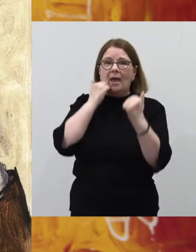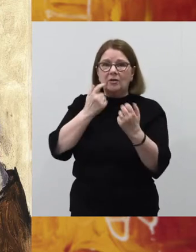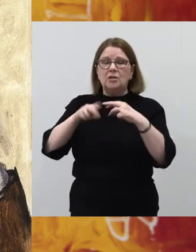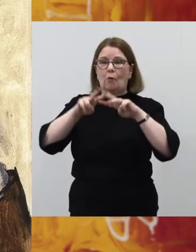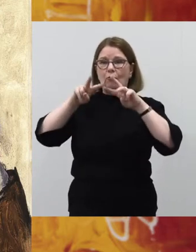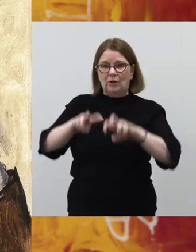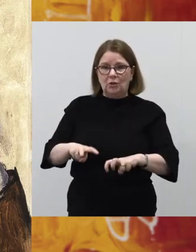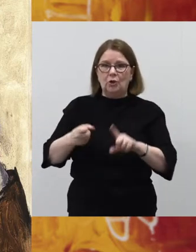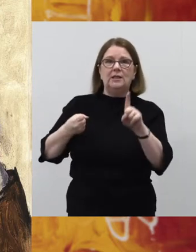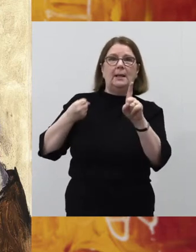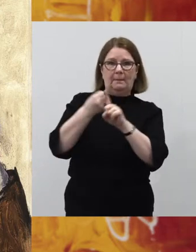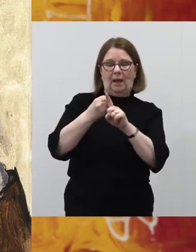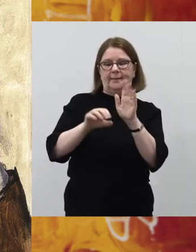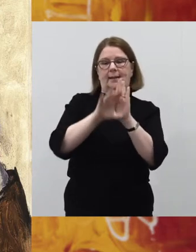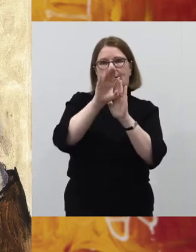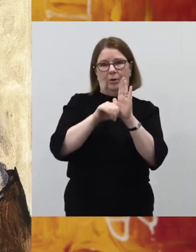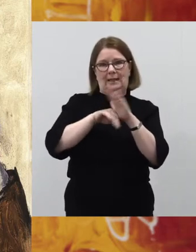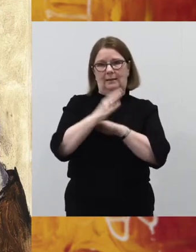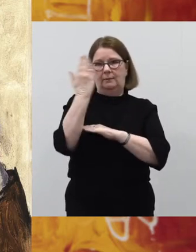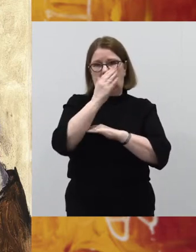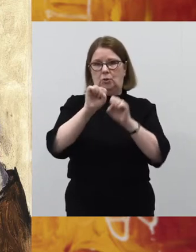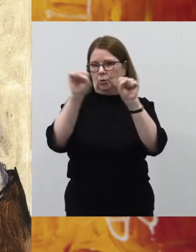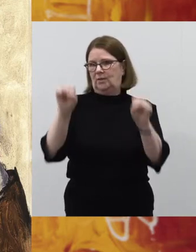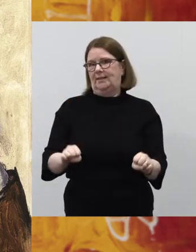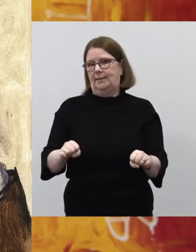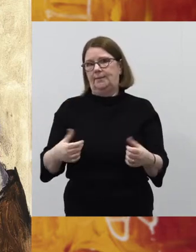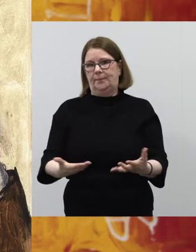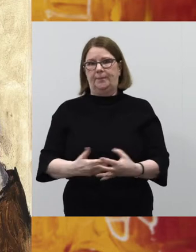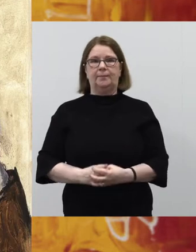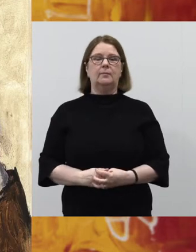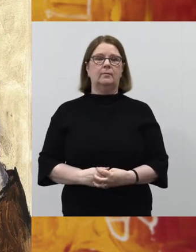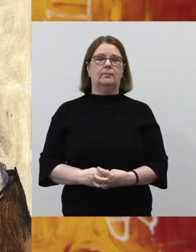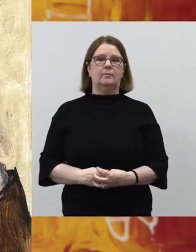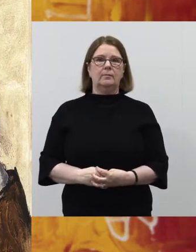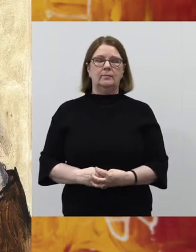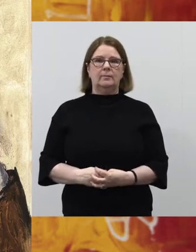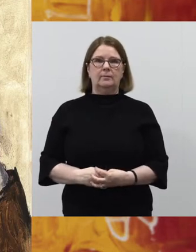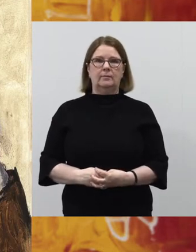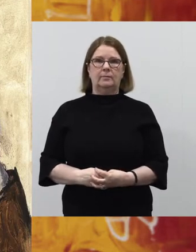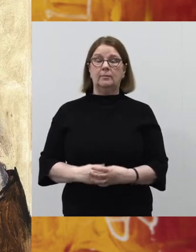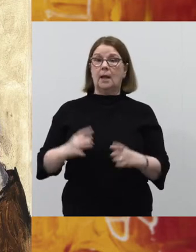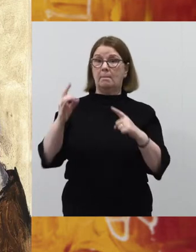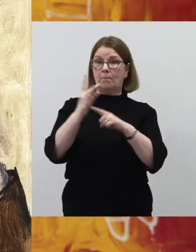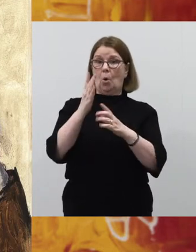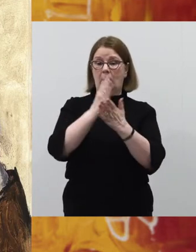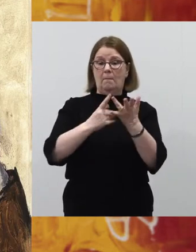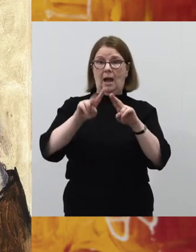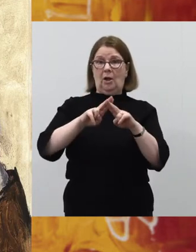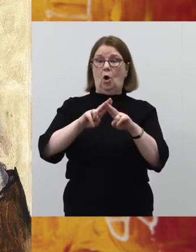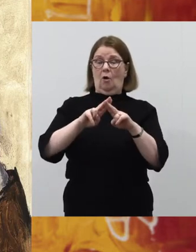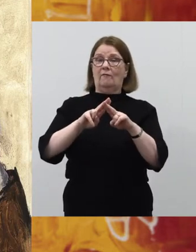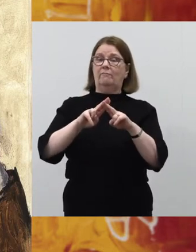that led to his suicide, while simultaneously acting as an example of how to purge distressing thoughts through